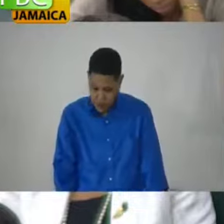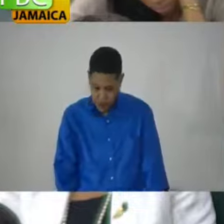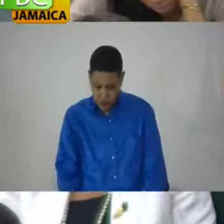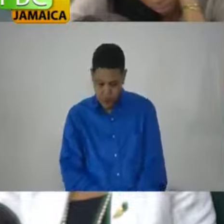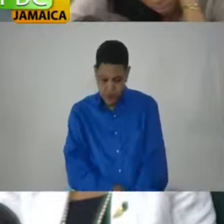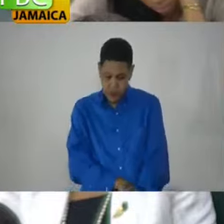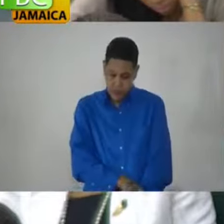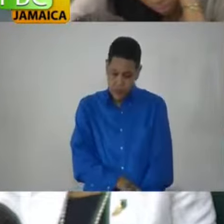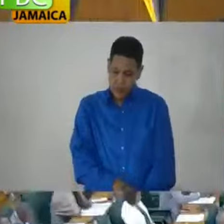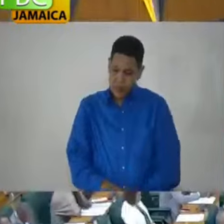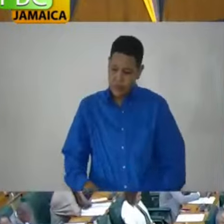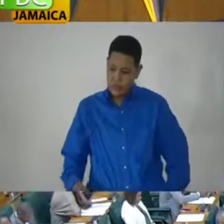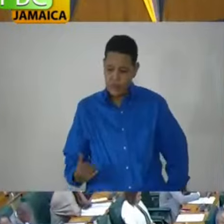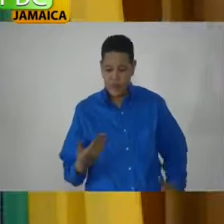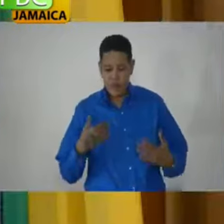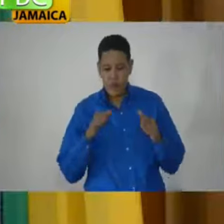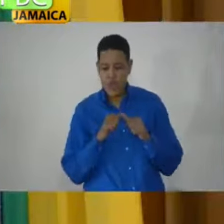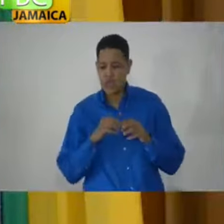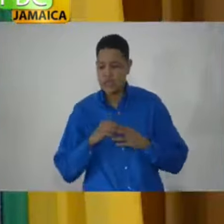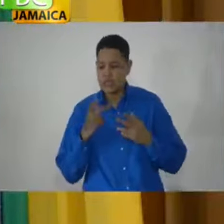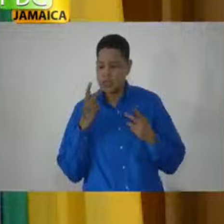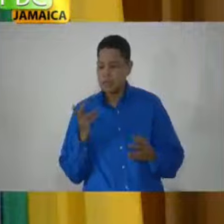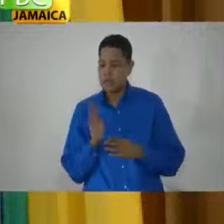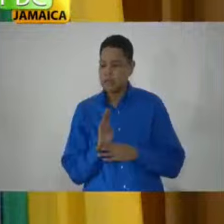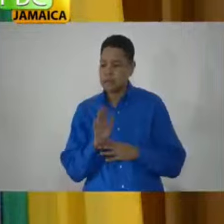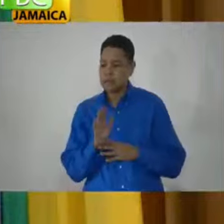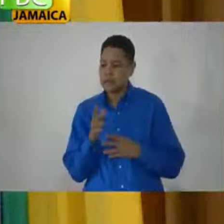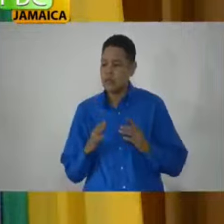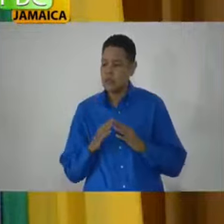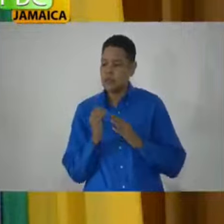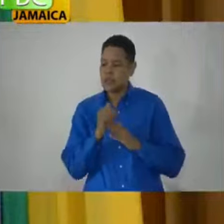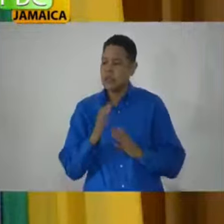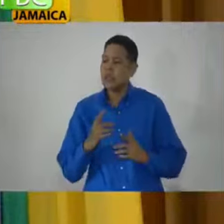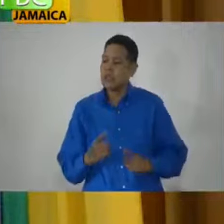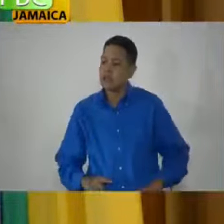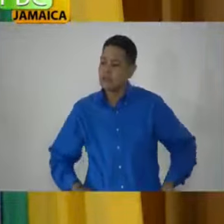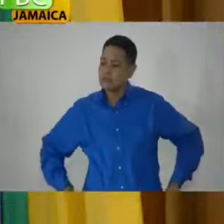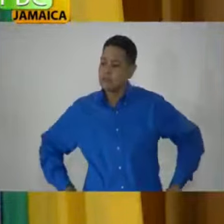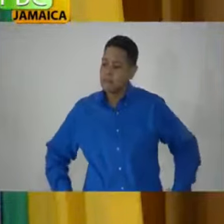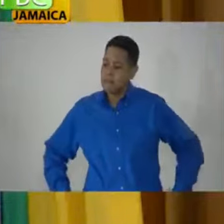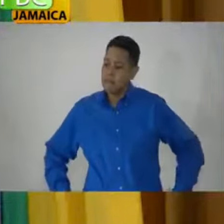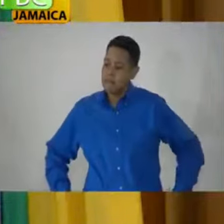Thank you, House Leader. We continue in public business. House Leader.